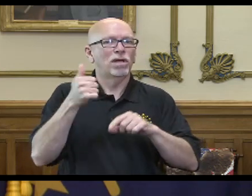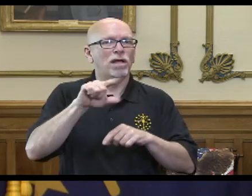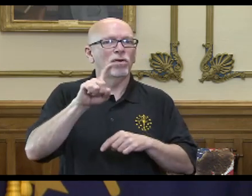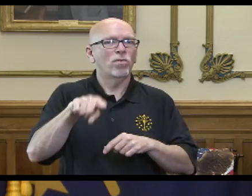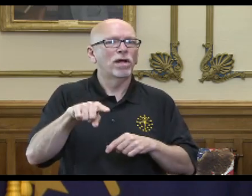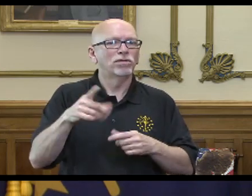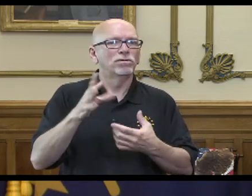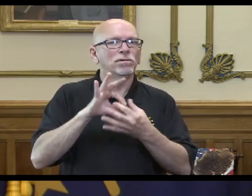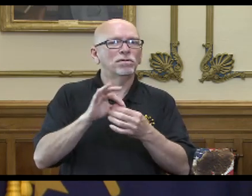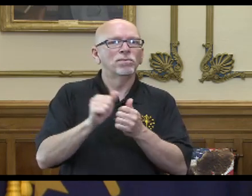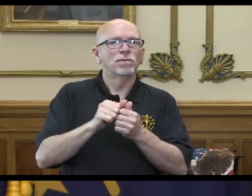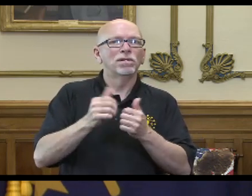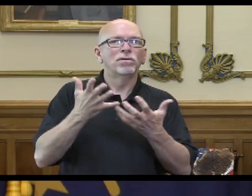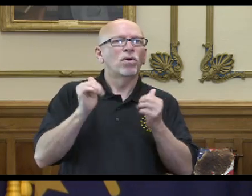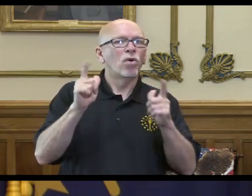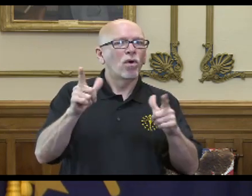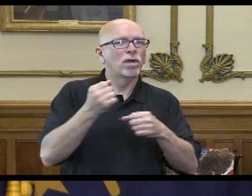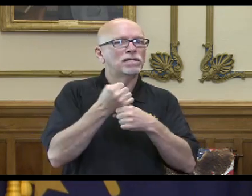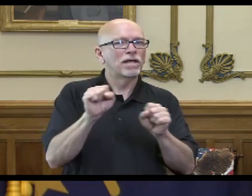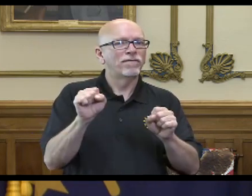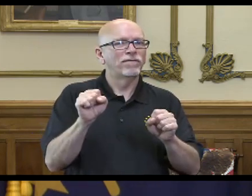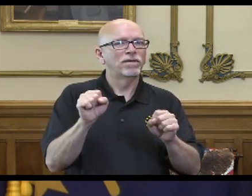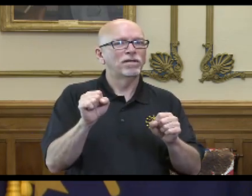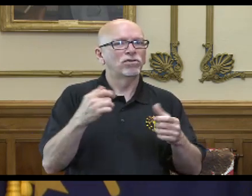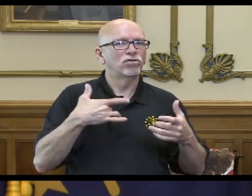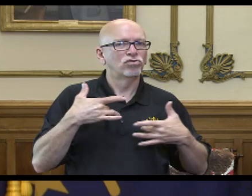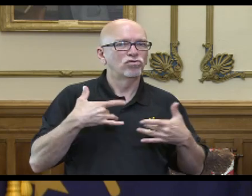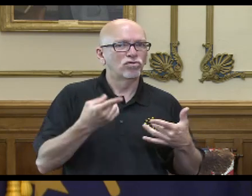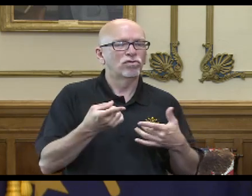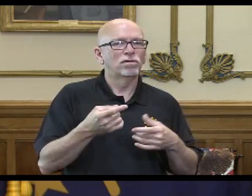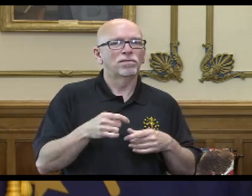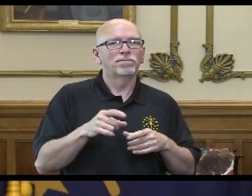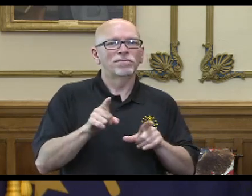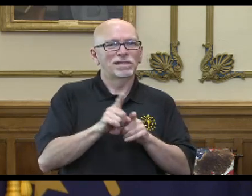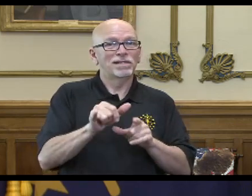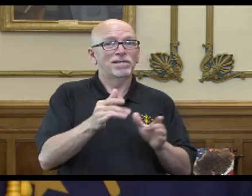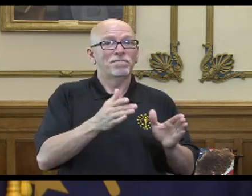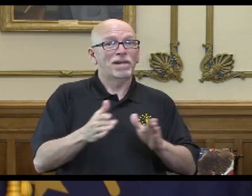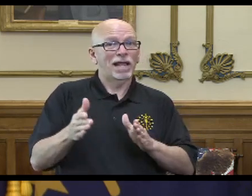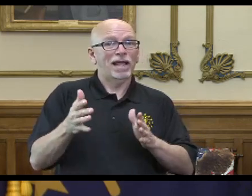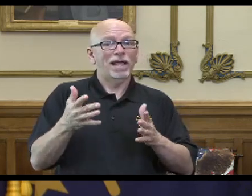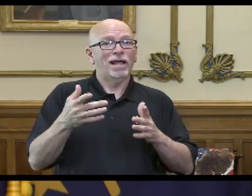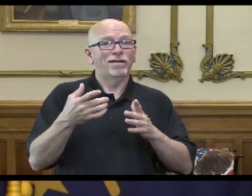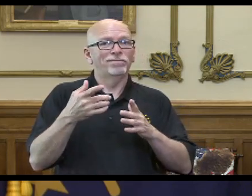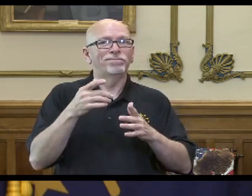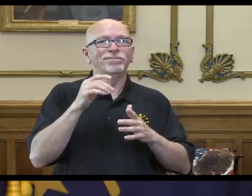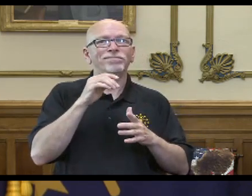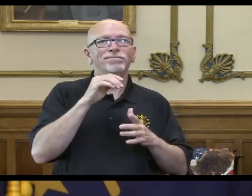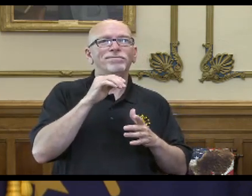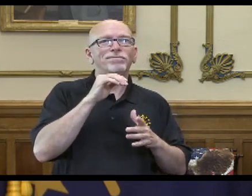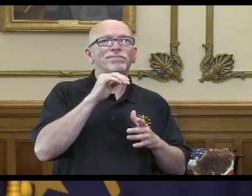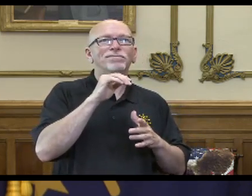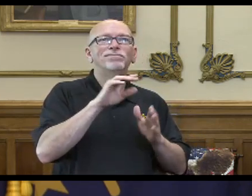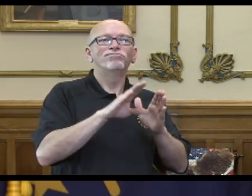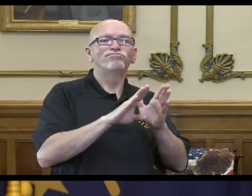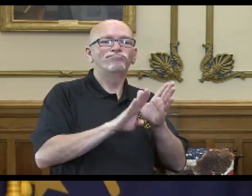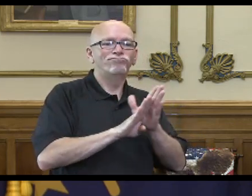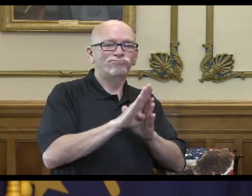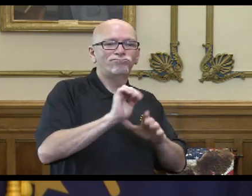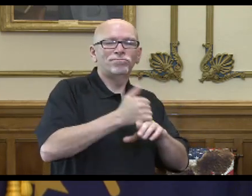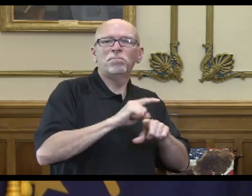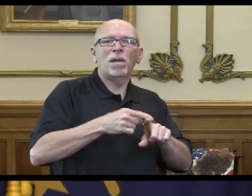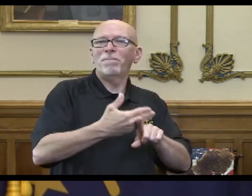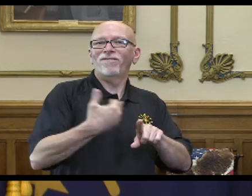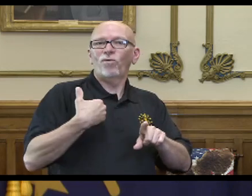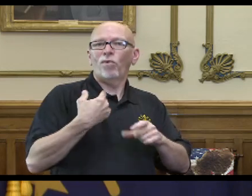terms of all safety concerns as that plan was not just constructed, but before it was